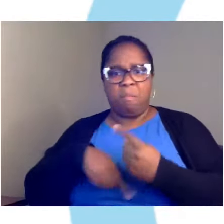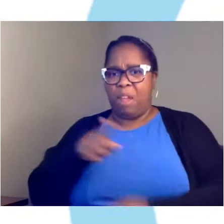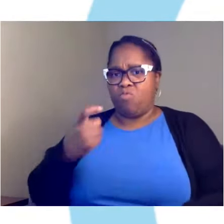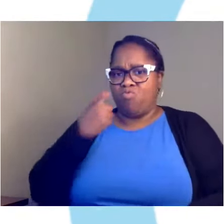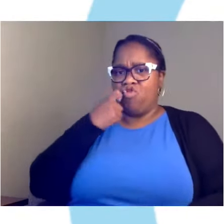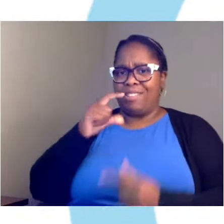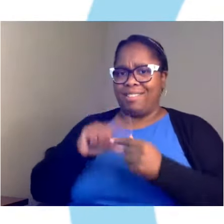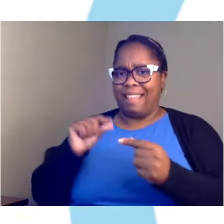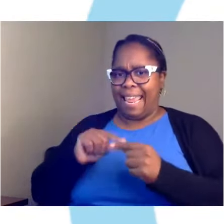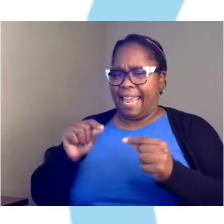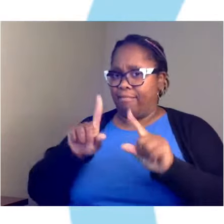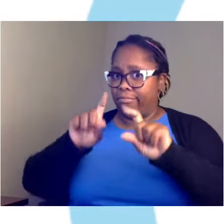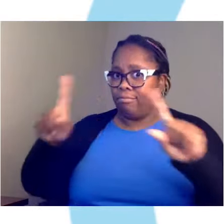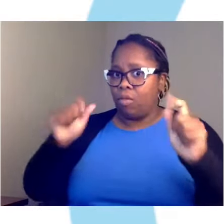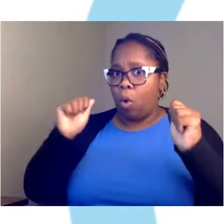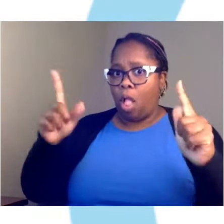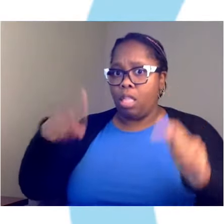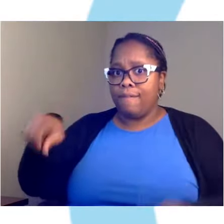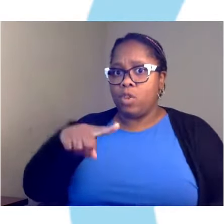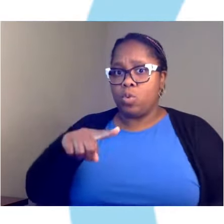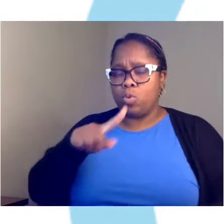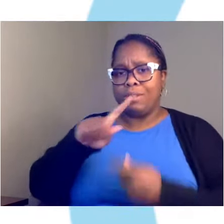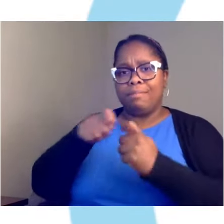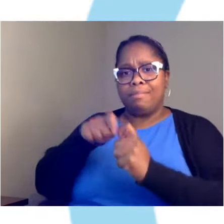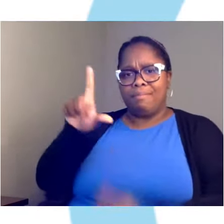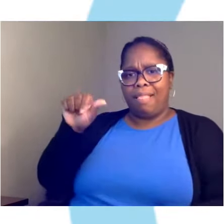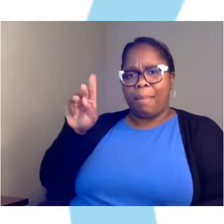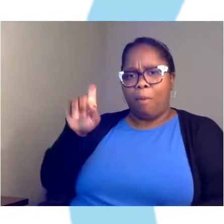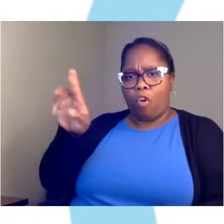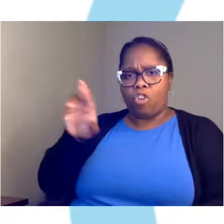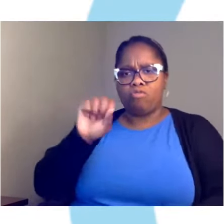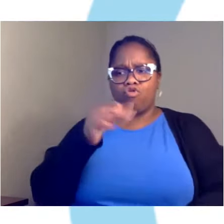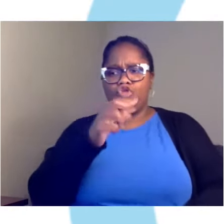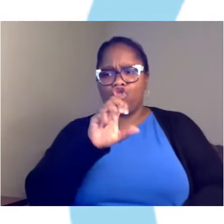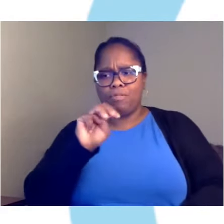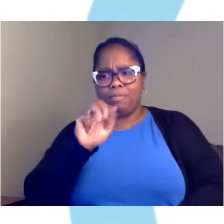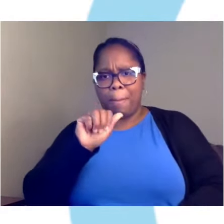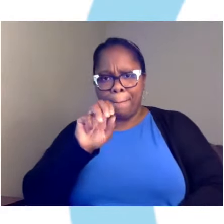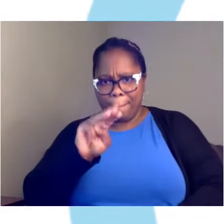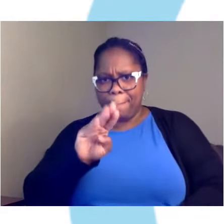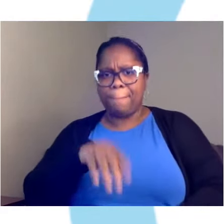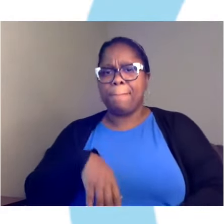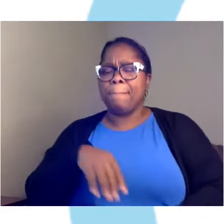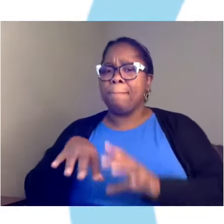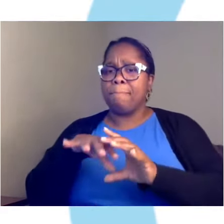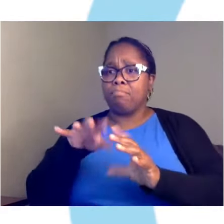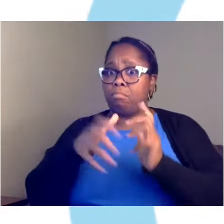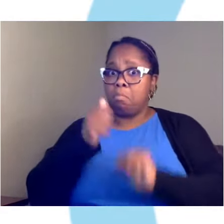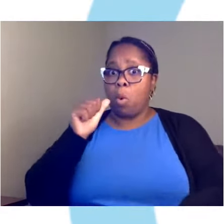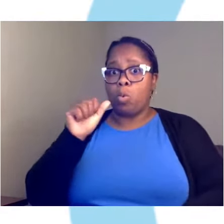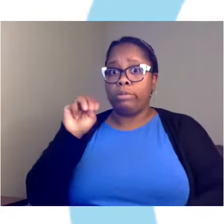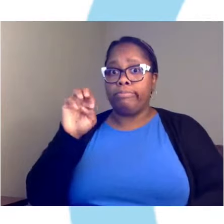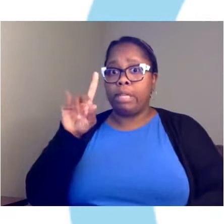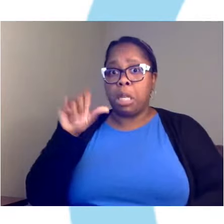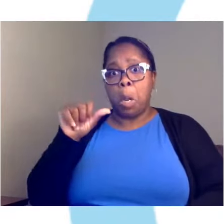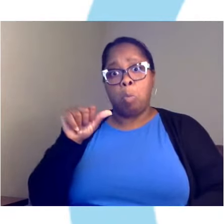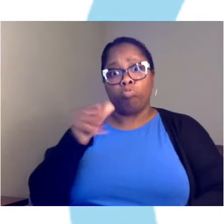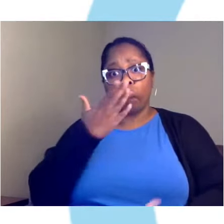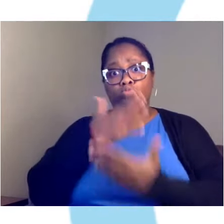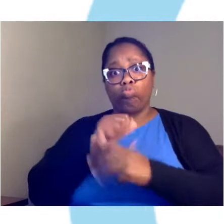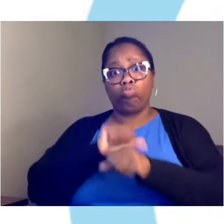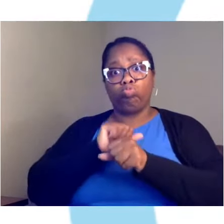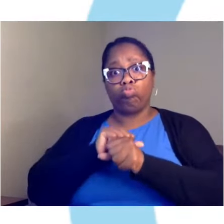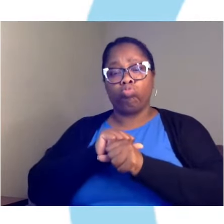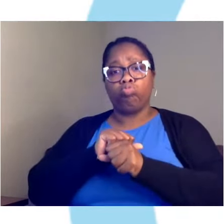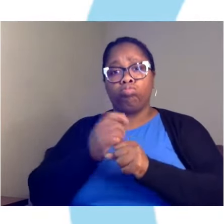all of you, particularly Lamar and Simab. Do you think that most media outlets are doing justice to covering the